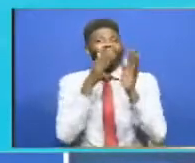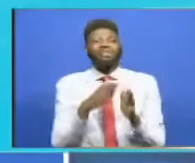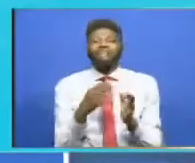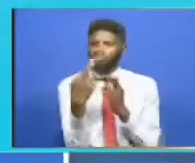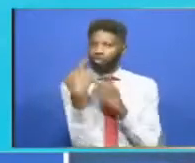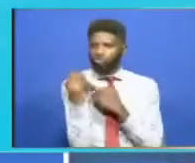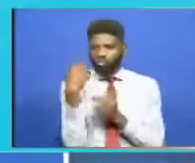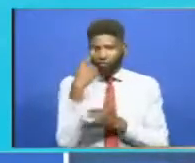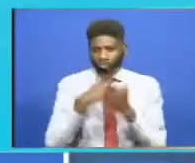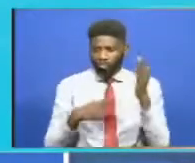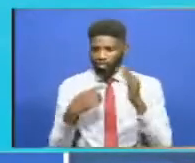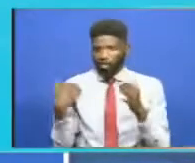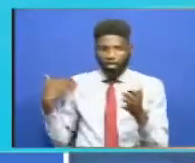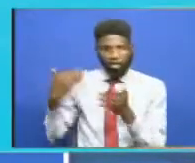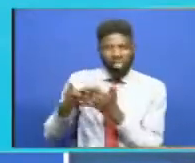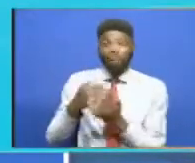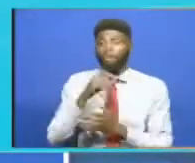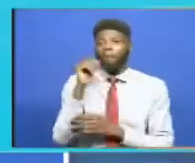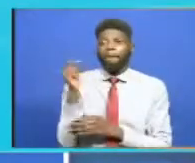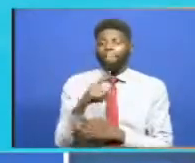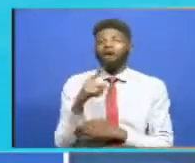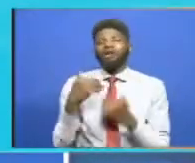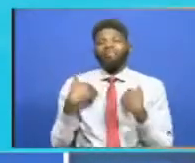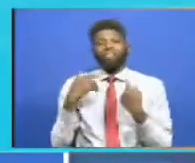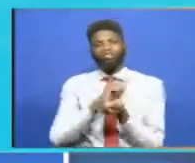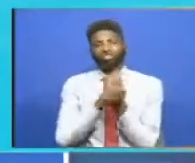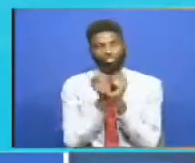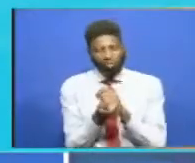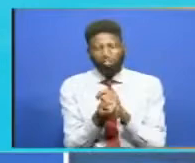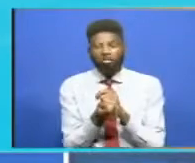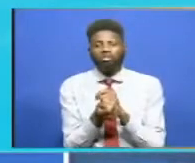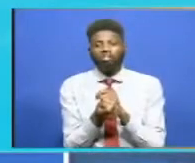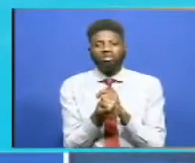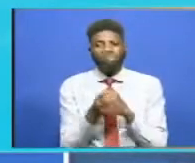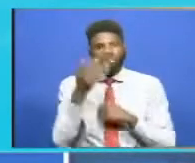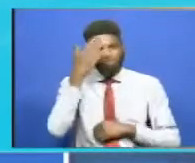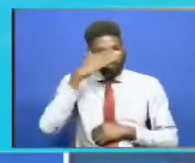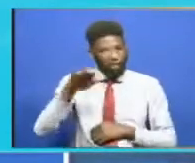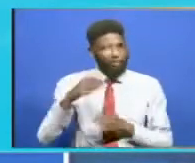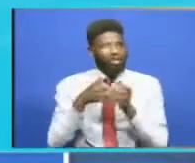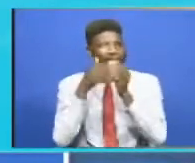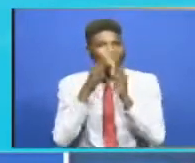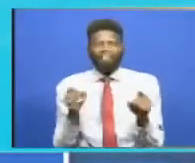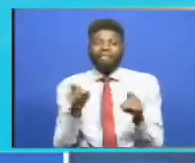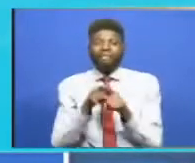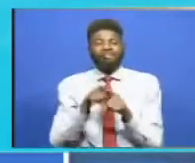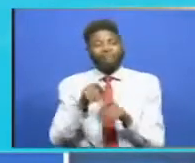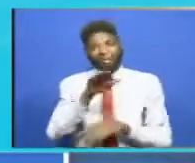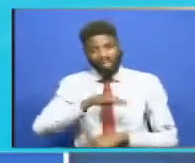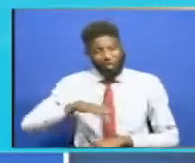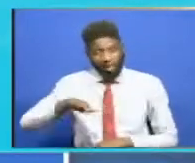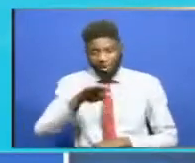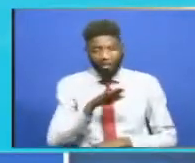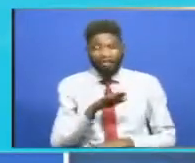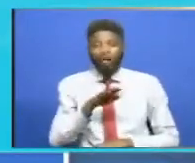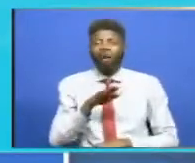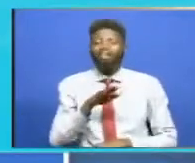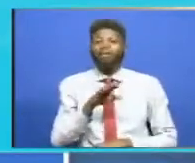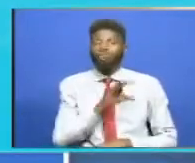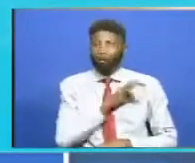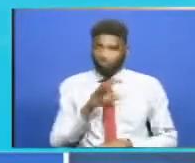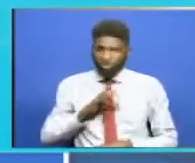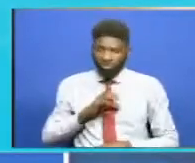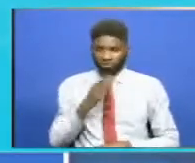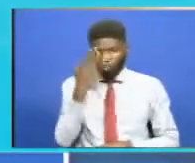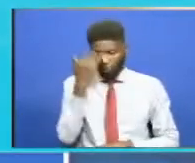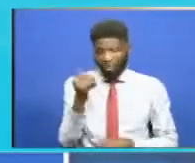couple of months ago there were changes in the House leadership, and especially in steering, because this document will still